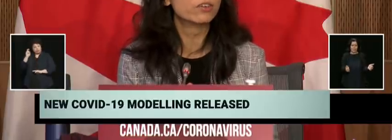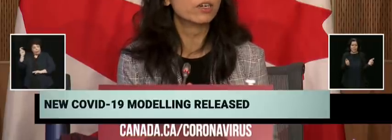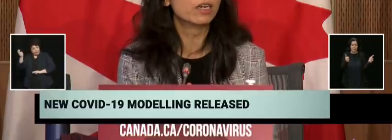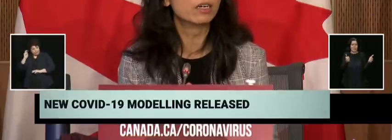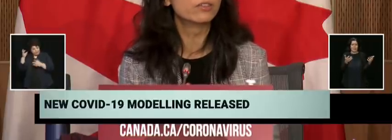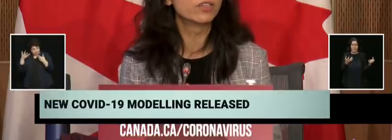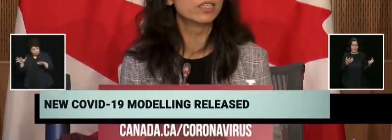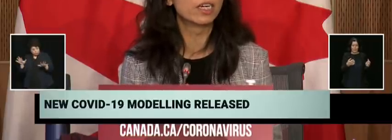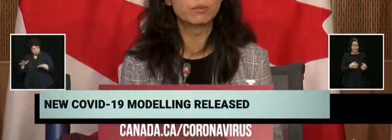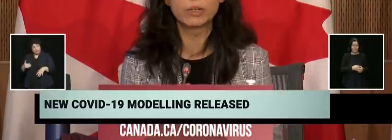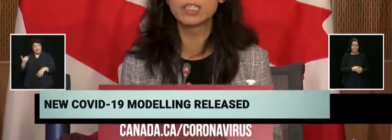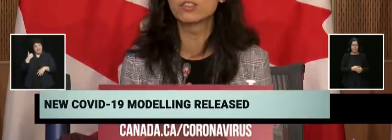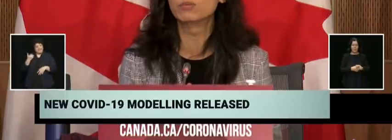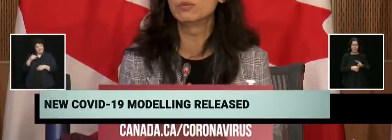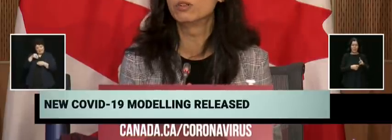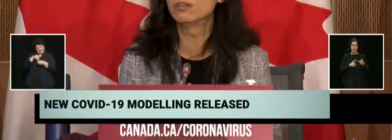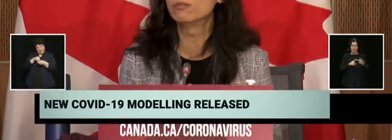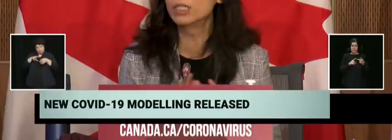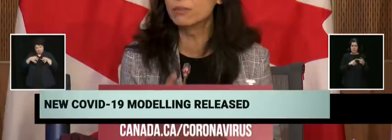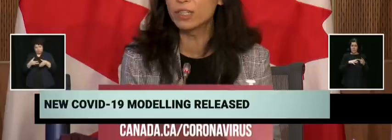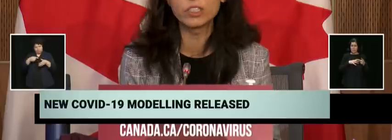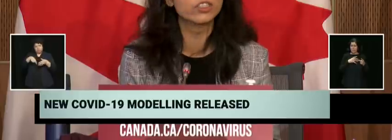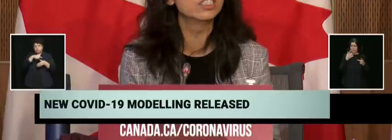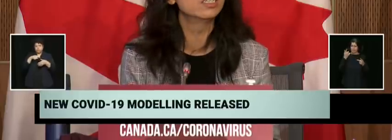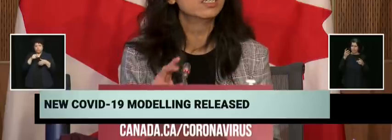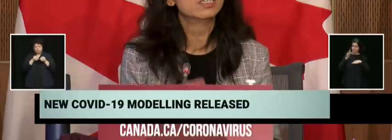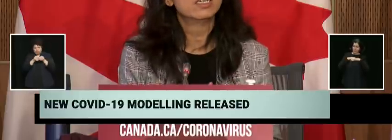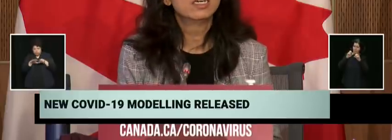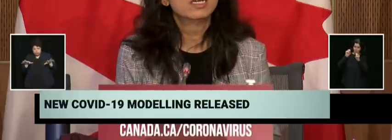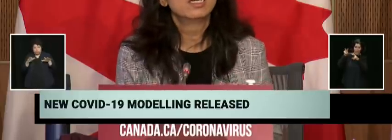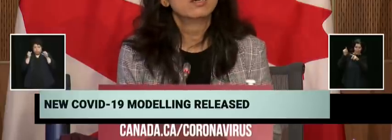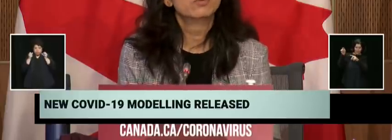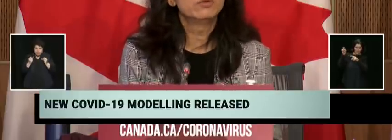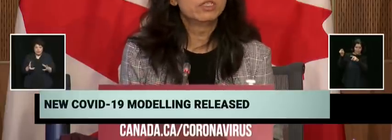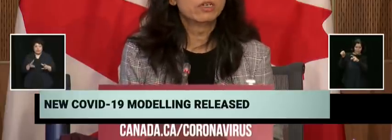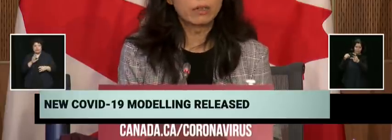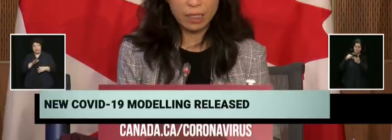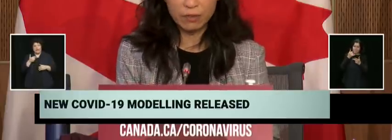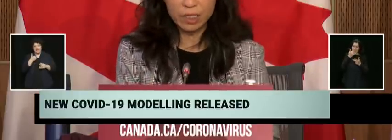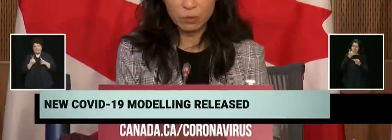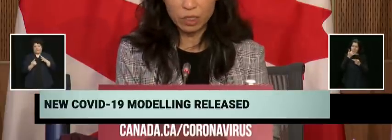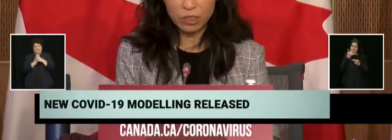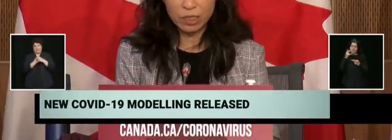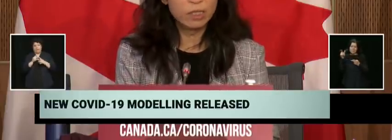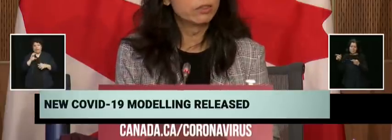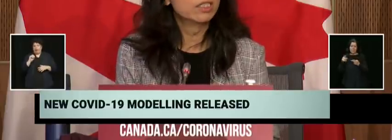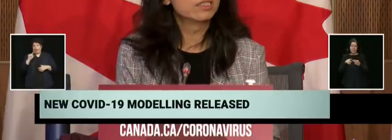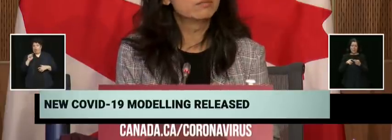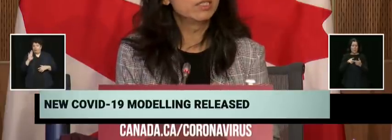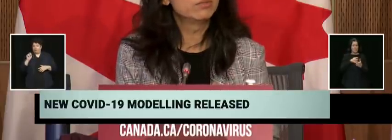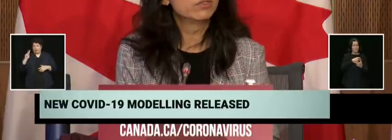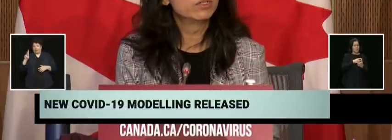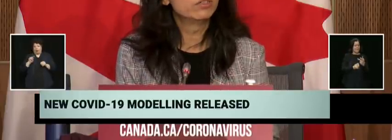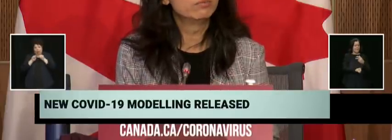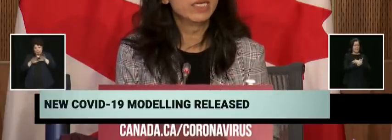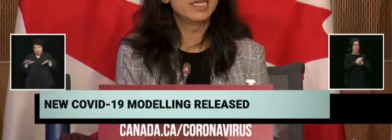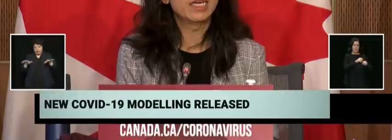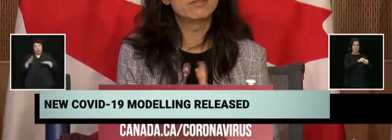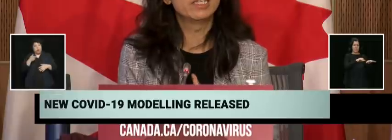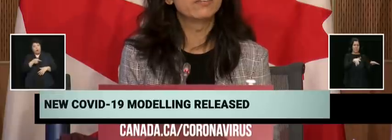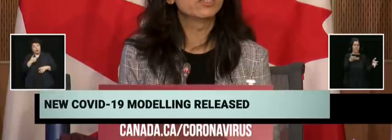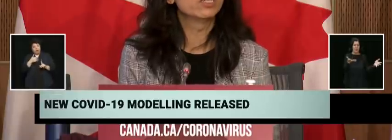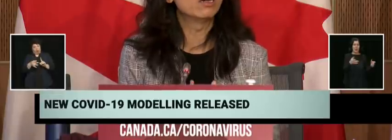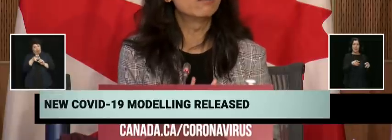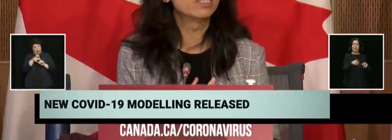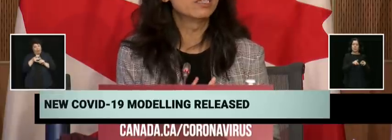events or certain outbreaks or people who have reinfection. We would definitely want to sequence people who may